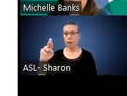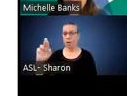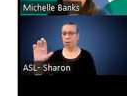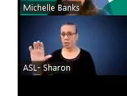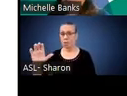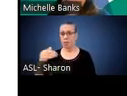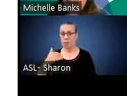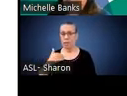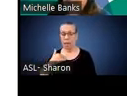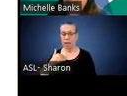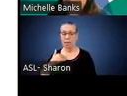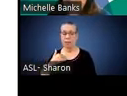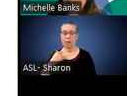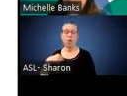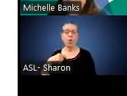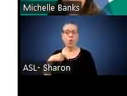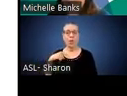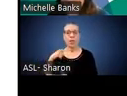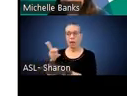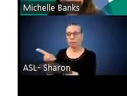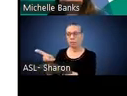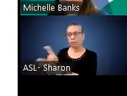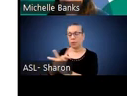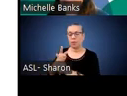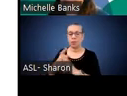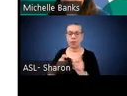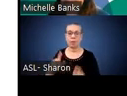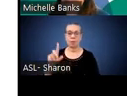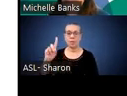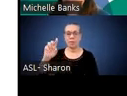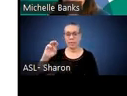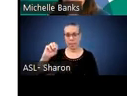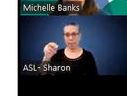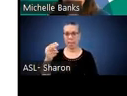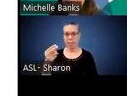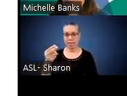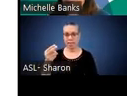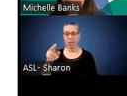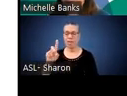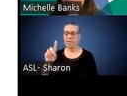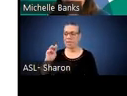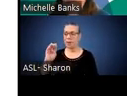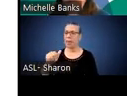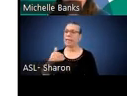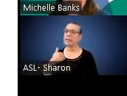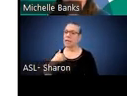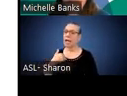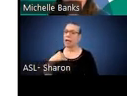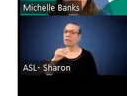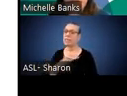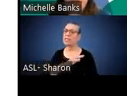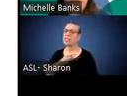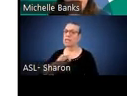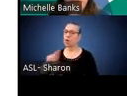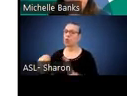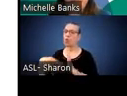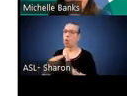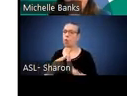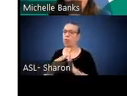Commission. We actually have adapted it from the Department of Mental Health, who's had this staff role for a few years now.